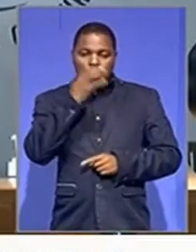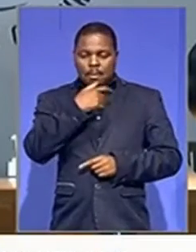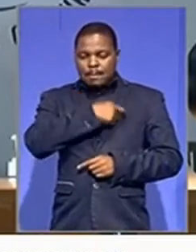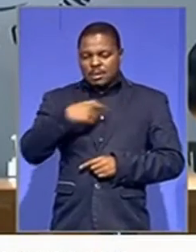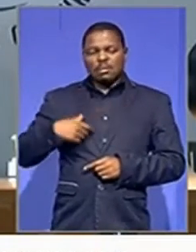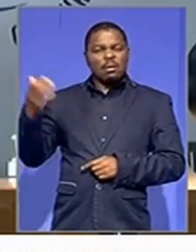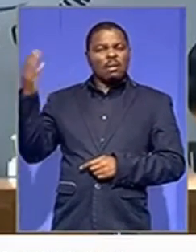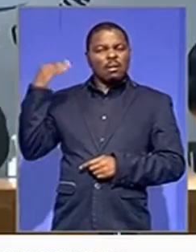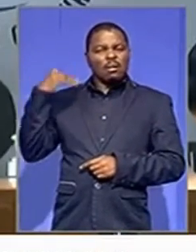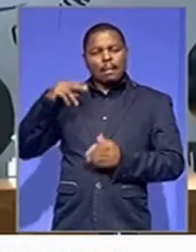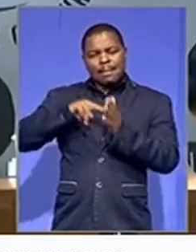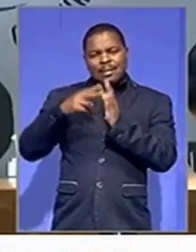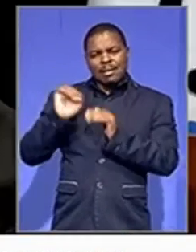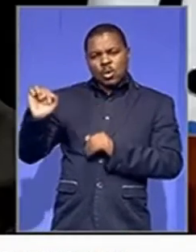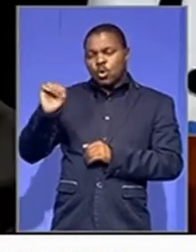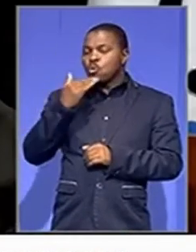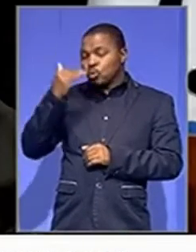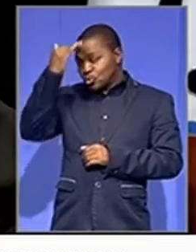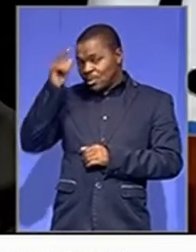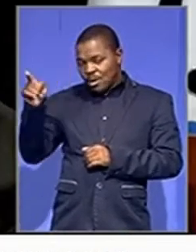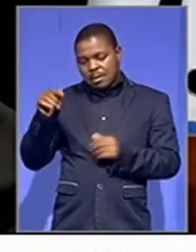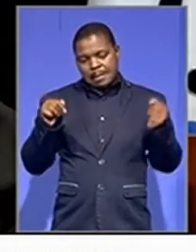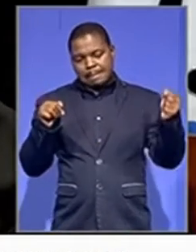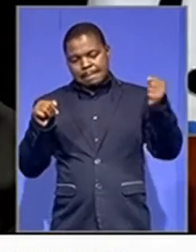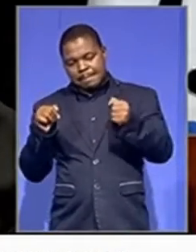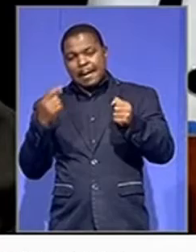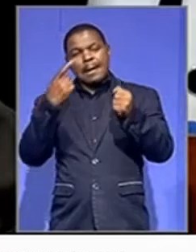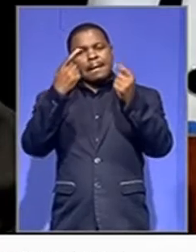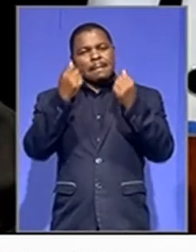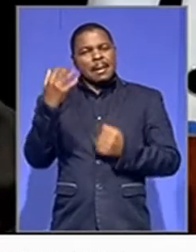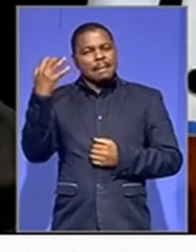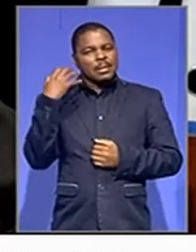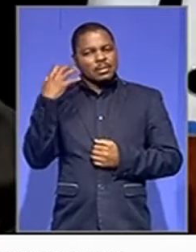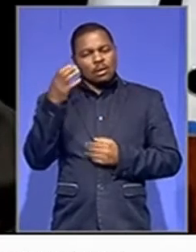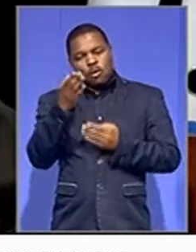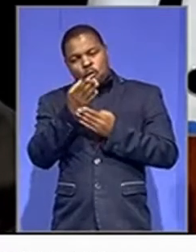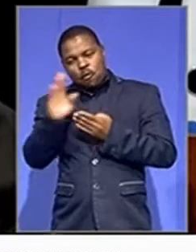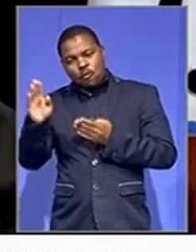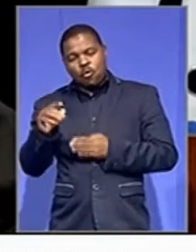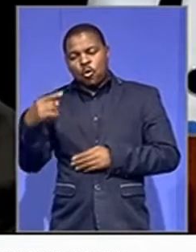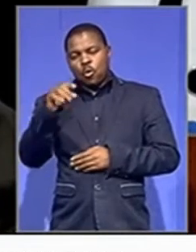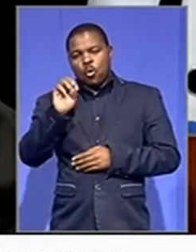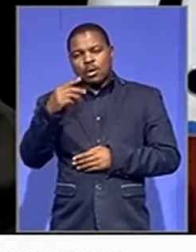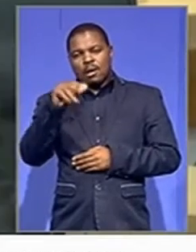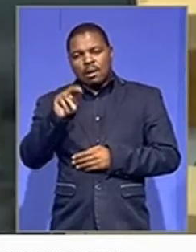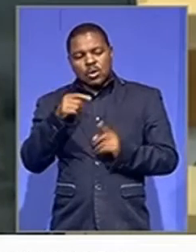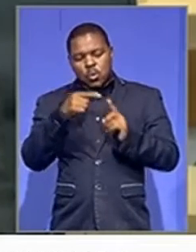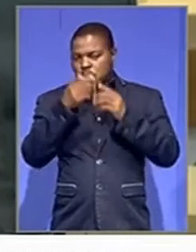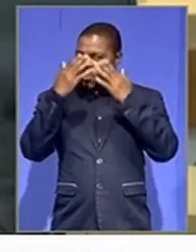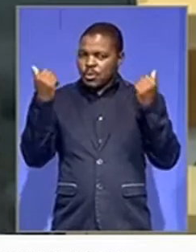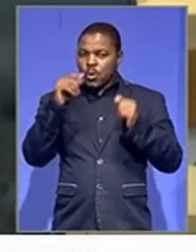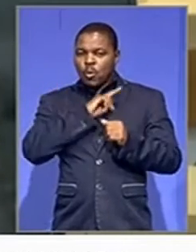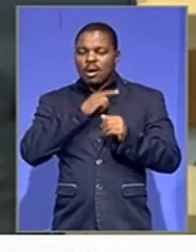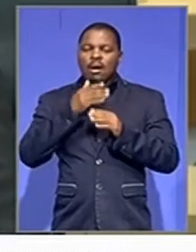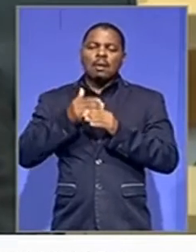la moporesidente wa peleng wa naga Jacob Zuma la go mo thwala go ba tona ya matlotlo legatong la Pravin Gordhan. Se morago ga gore